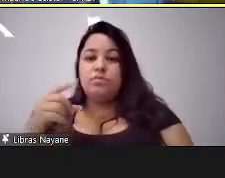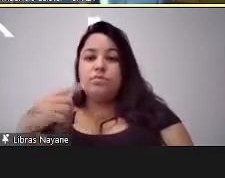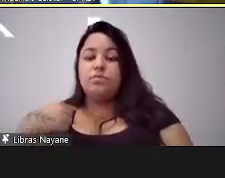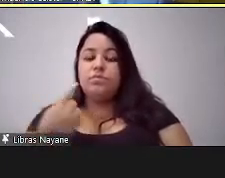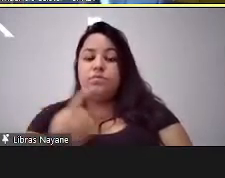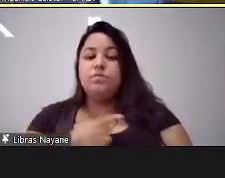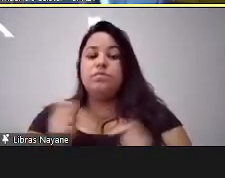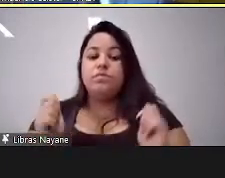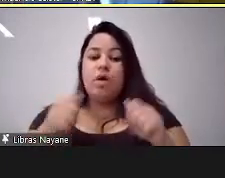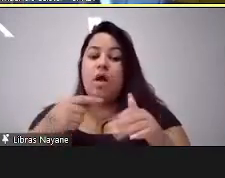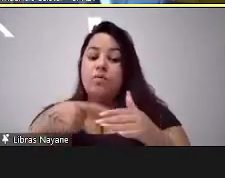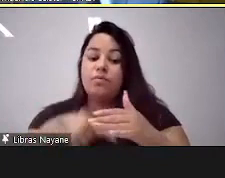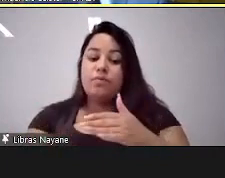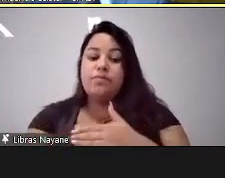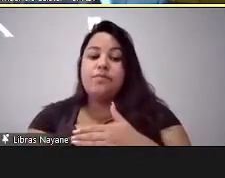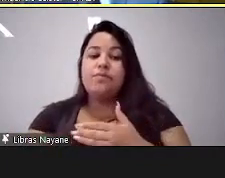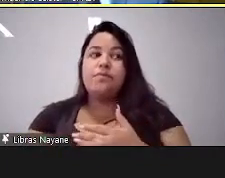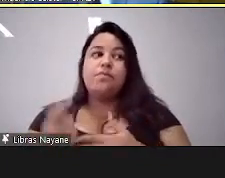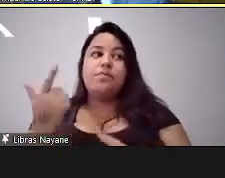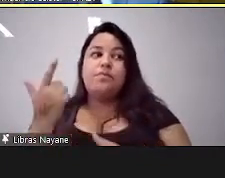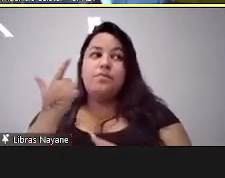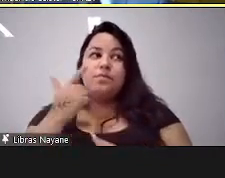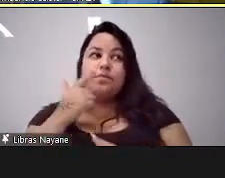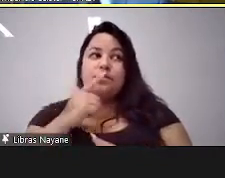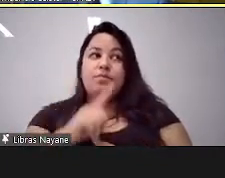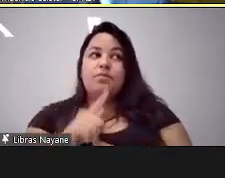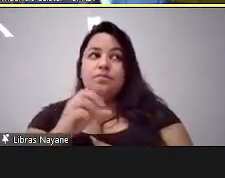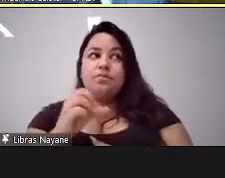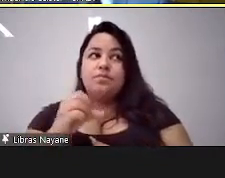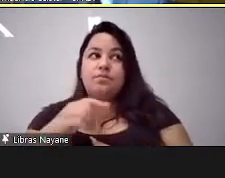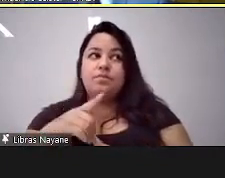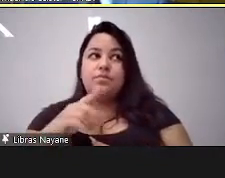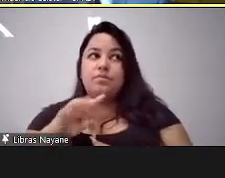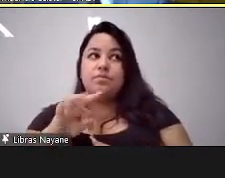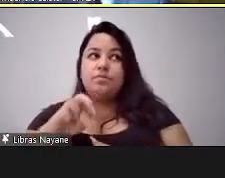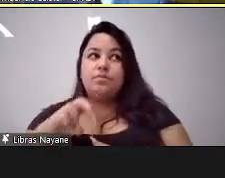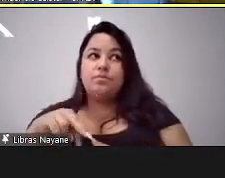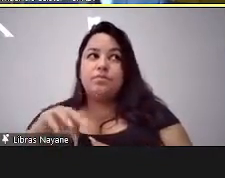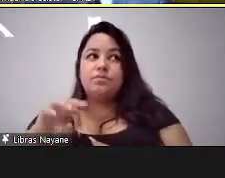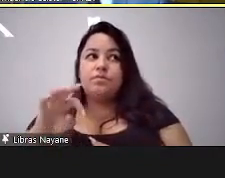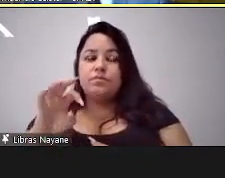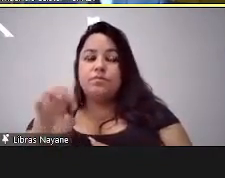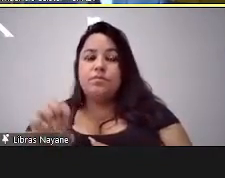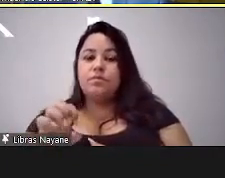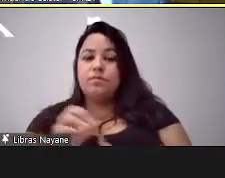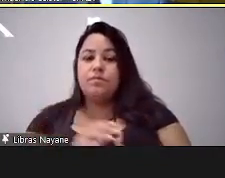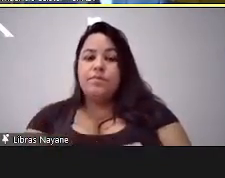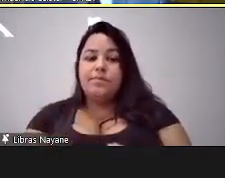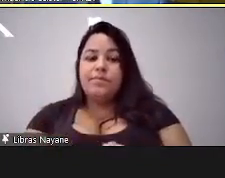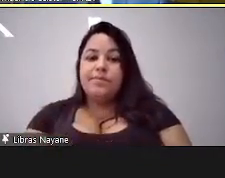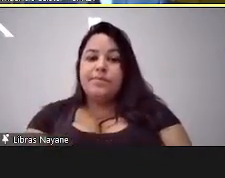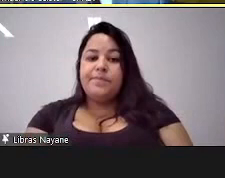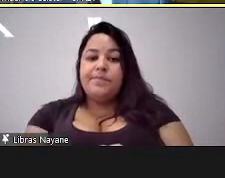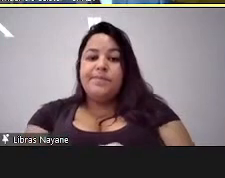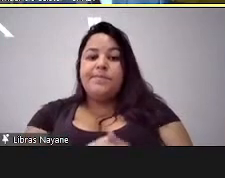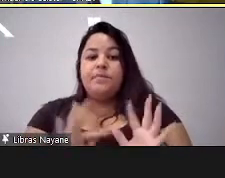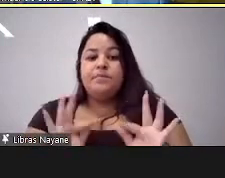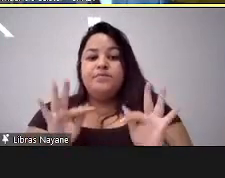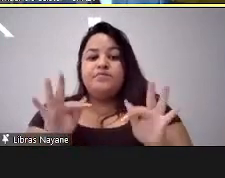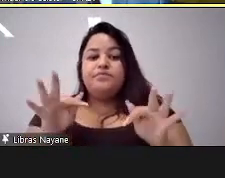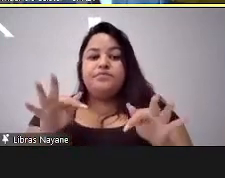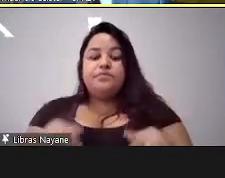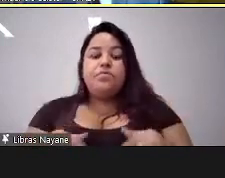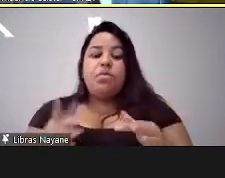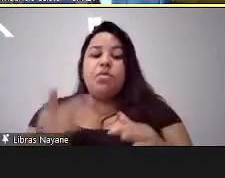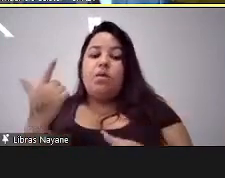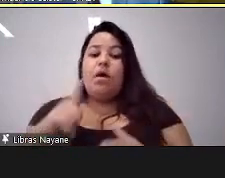about freelancers. Without deepening too much about this, how can we tackle all of these people?